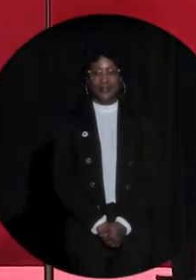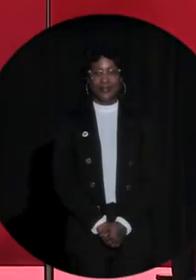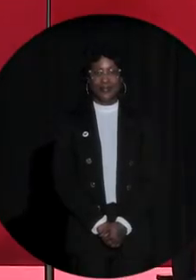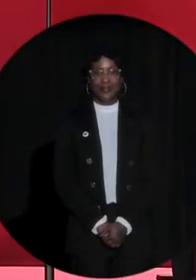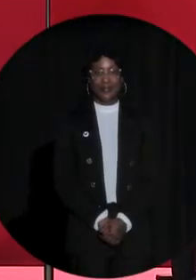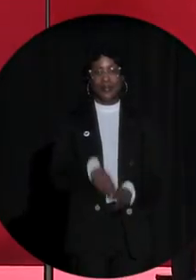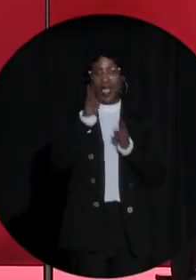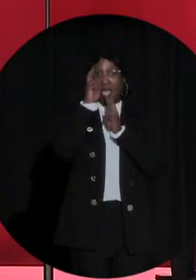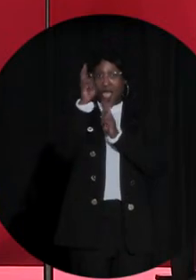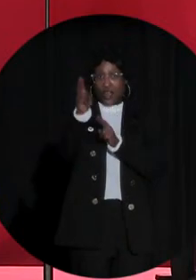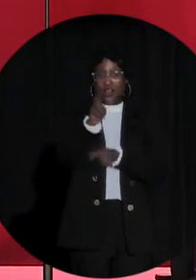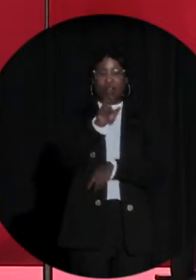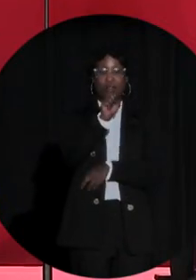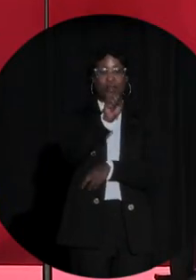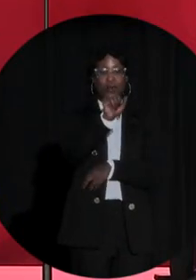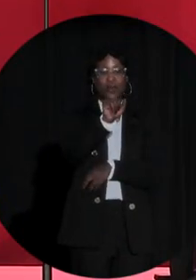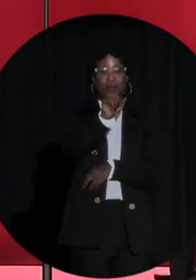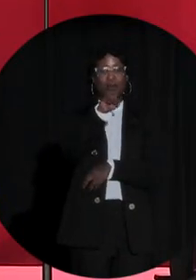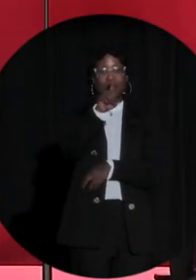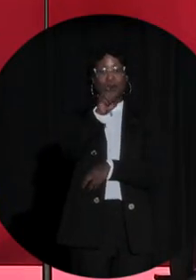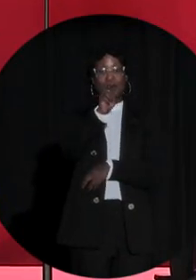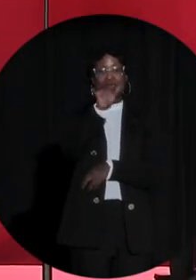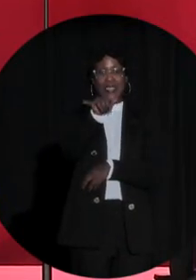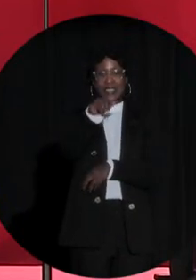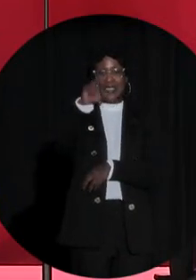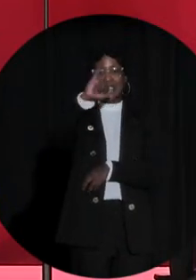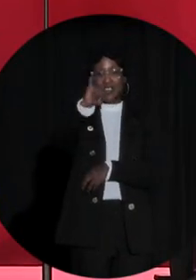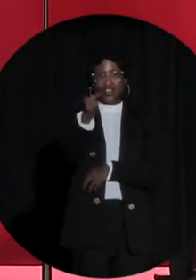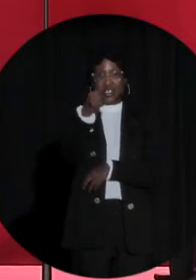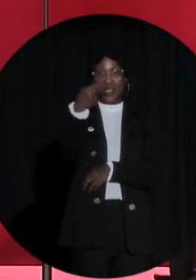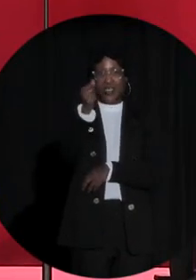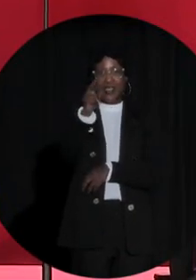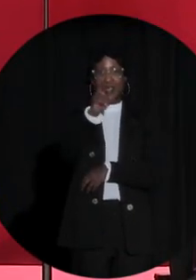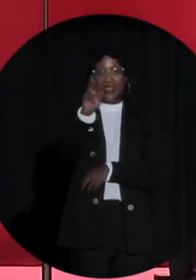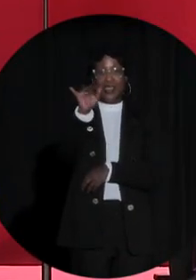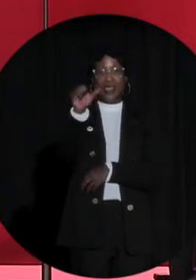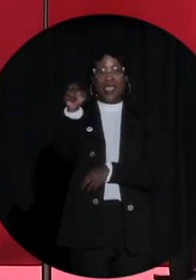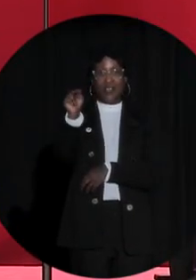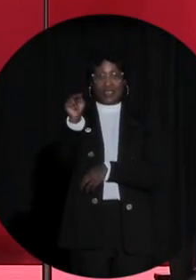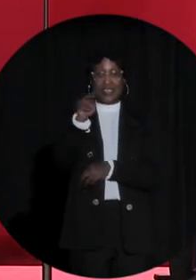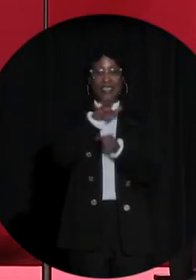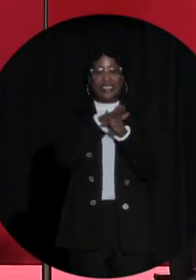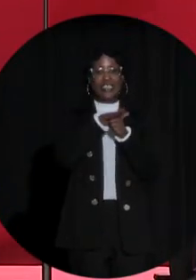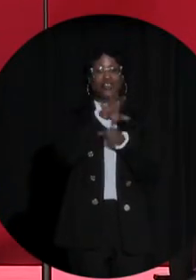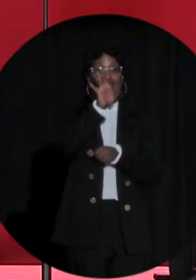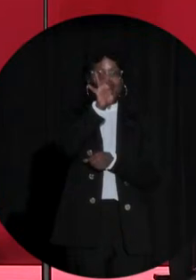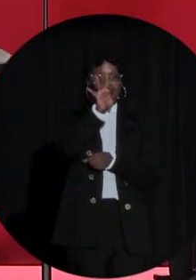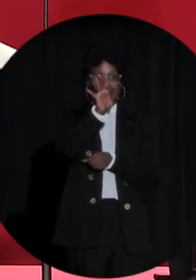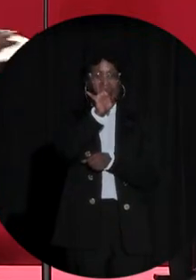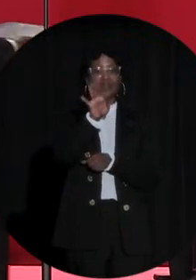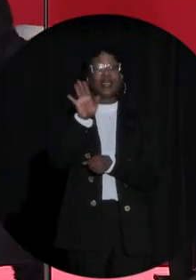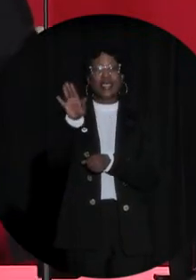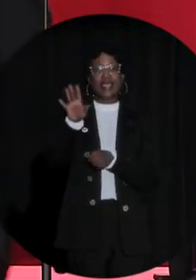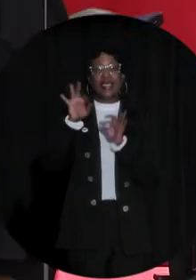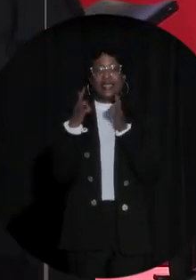The Honorable Sidney J. Harrison, District 9, and his family.